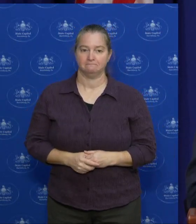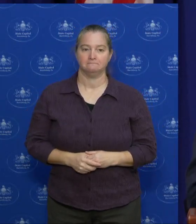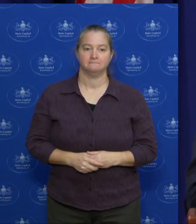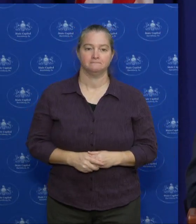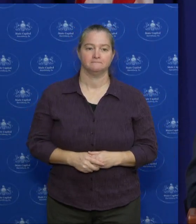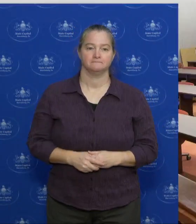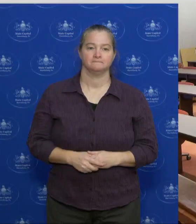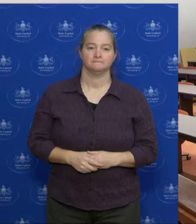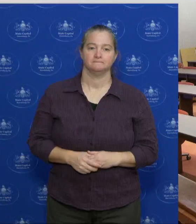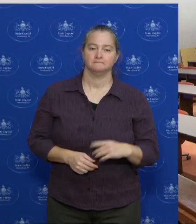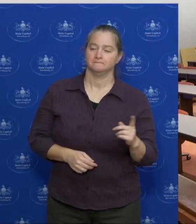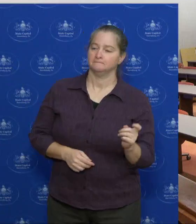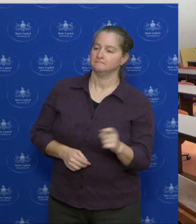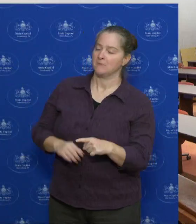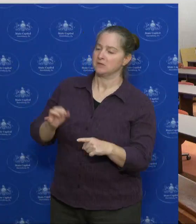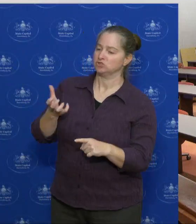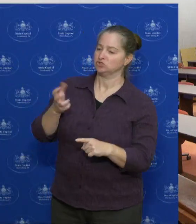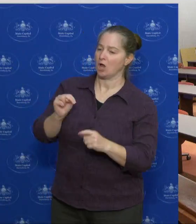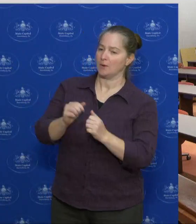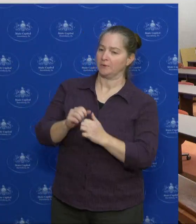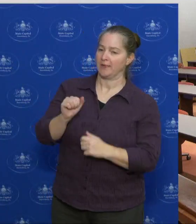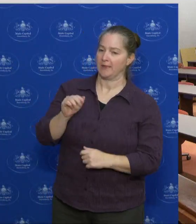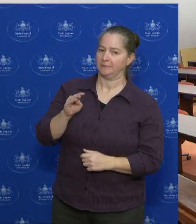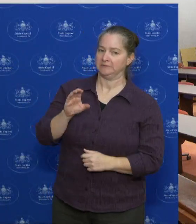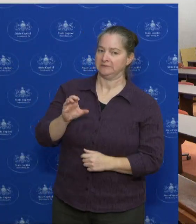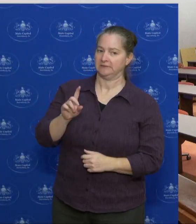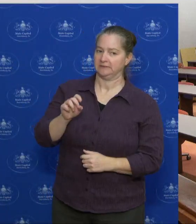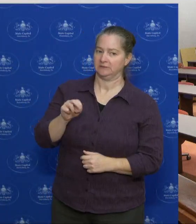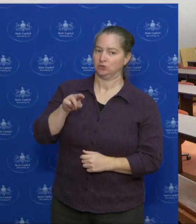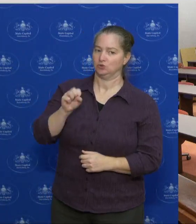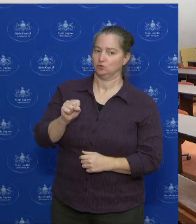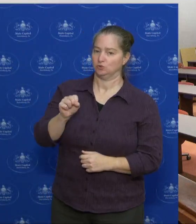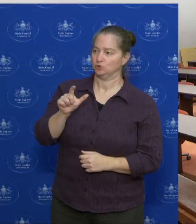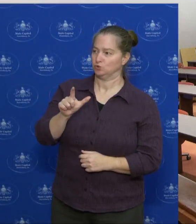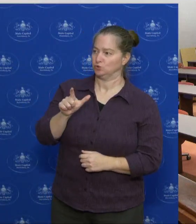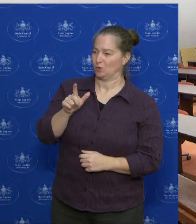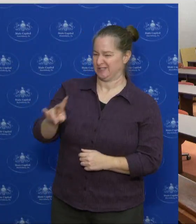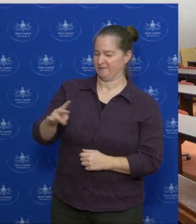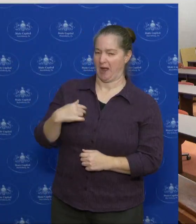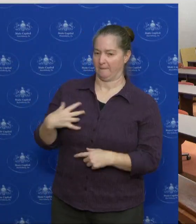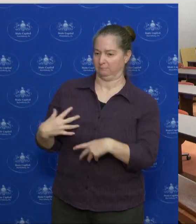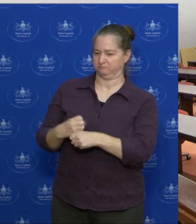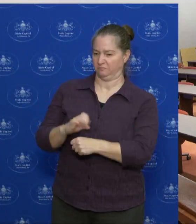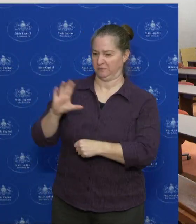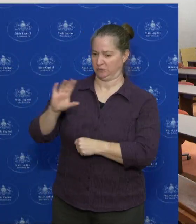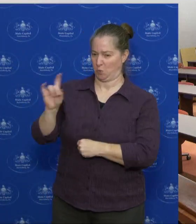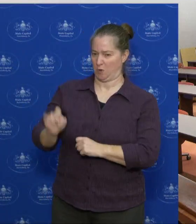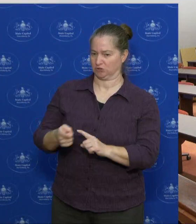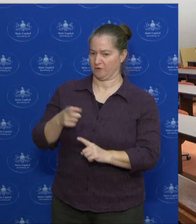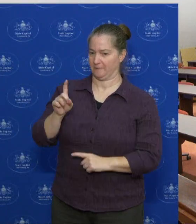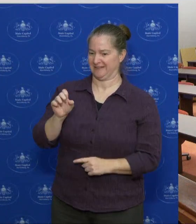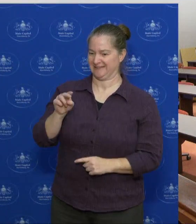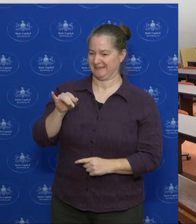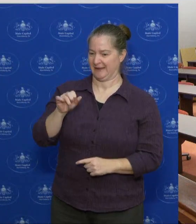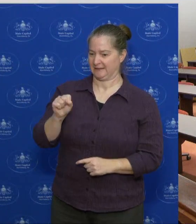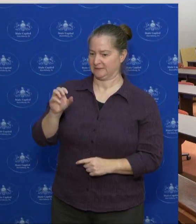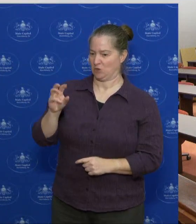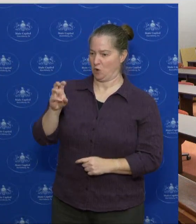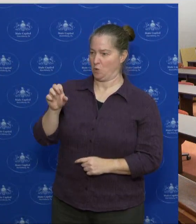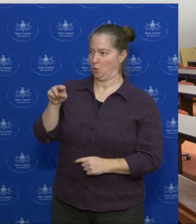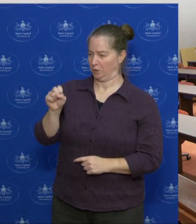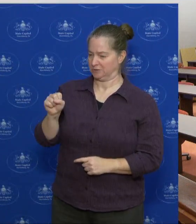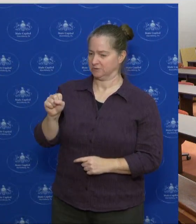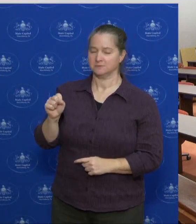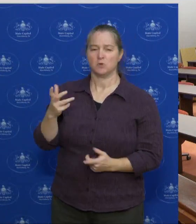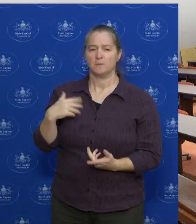Tom. John Erickson with ABC 27. This is a question from Dennis Owens, and I'm going to paraphrase it here, so bear with me for a second. So I guess there